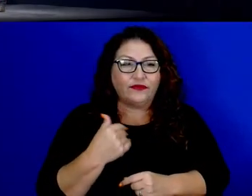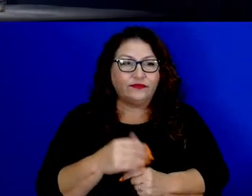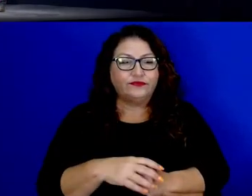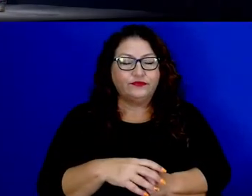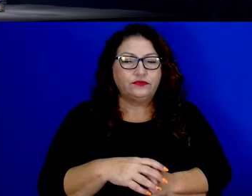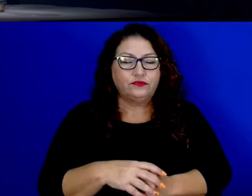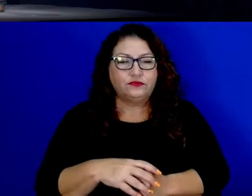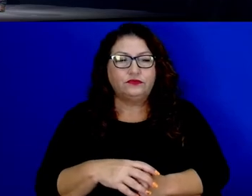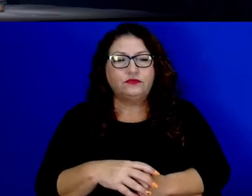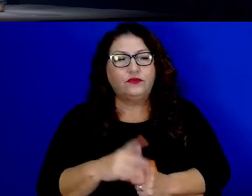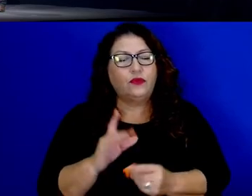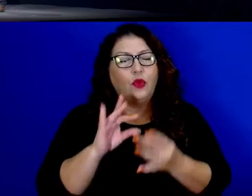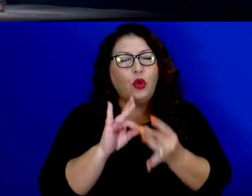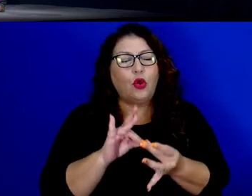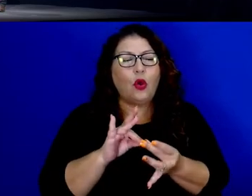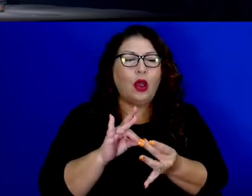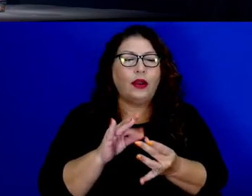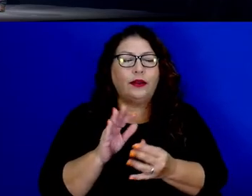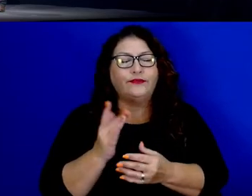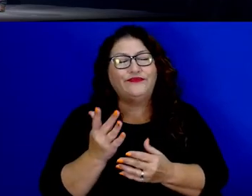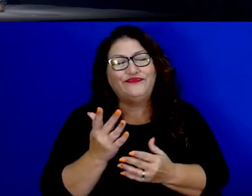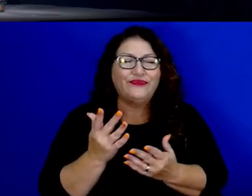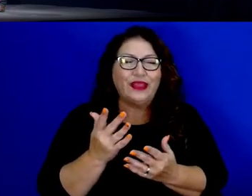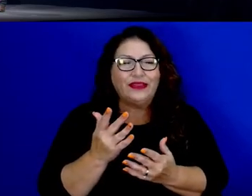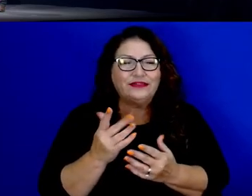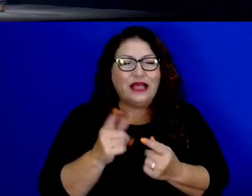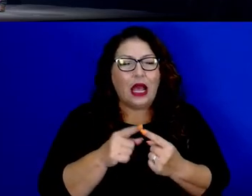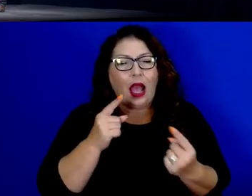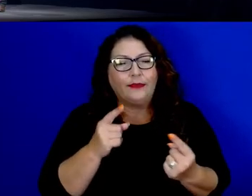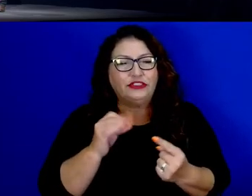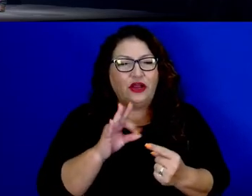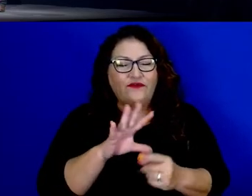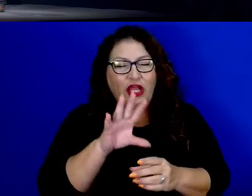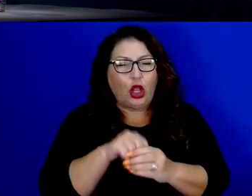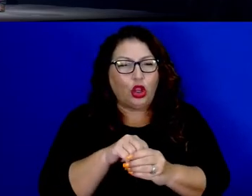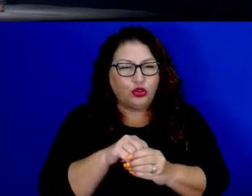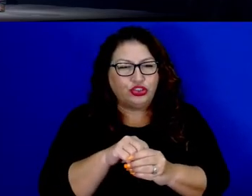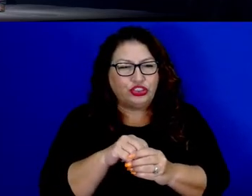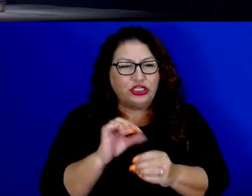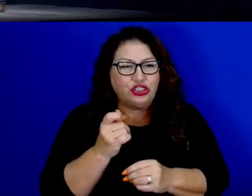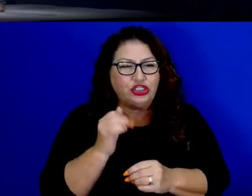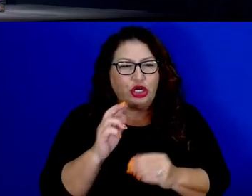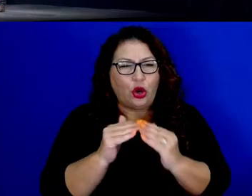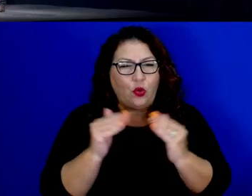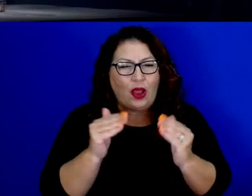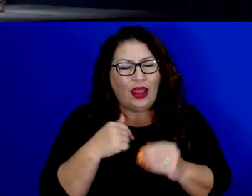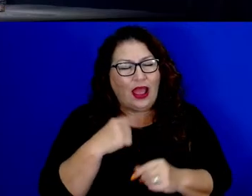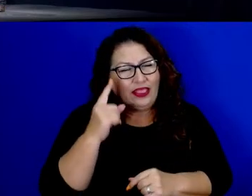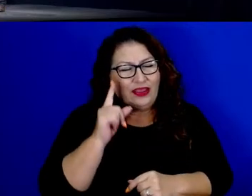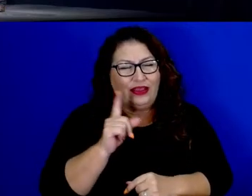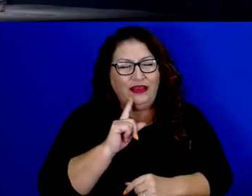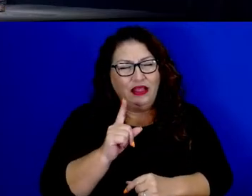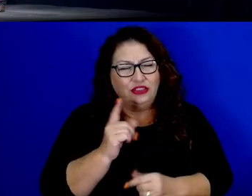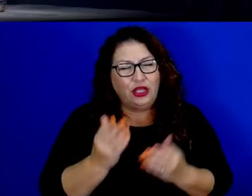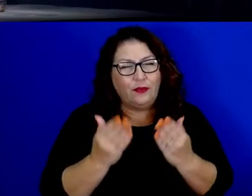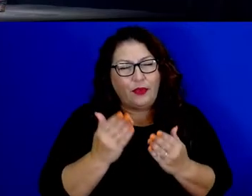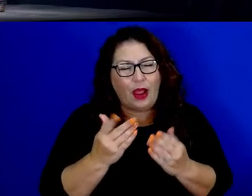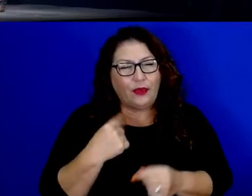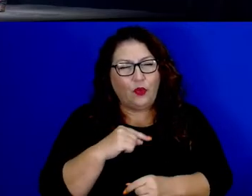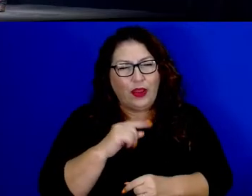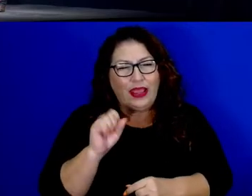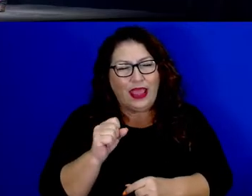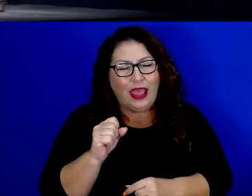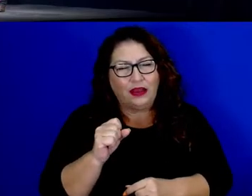regarding the sort of opposition of including gender equality. I think actually Perhaps we can come to you, Alba, on